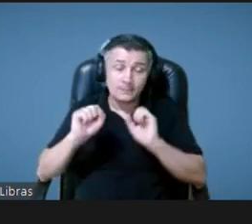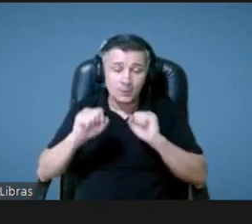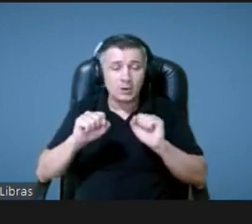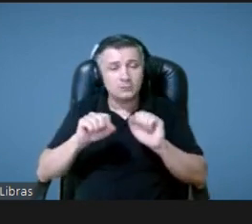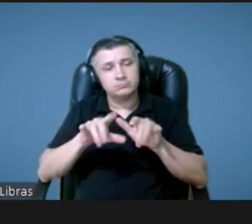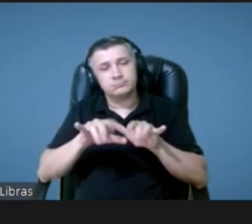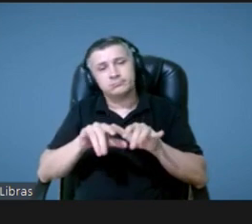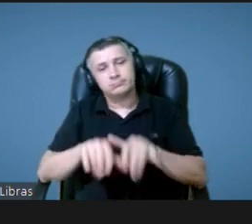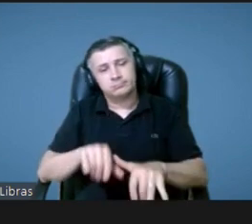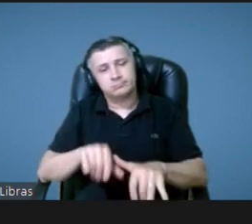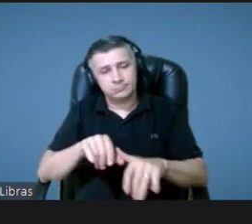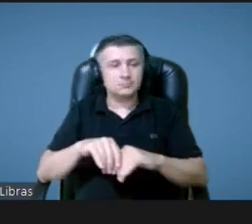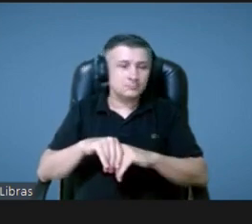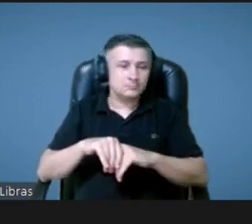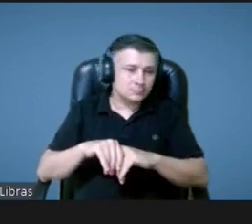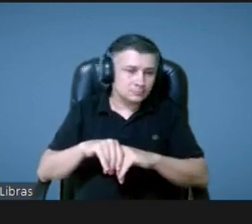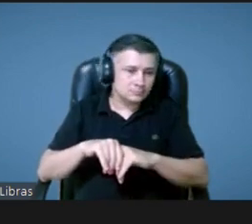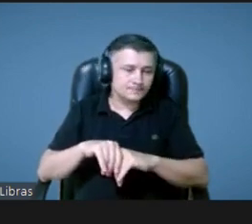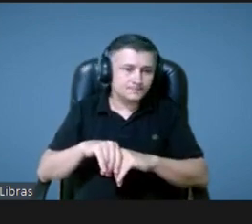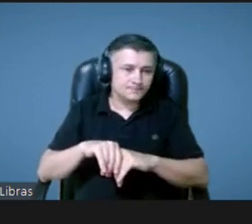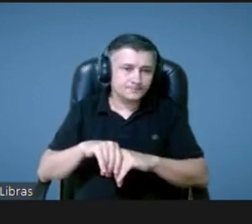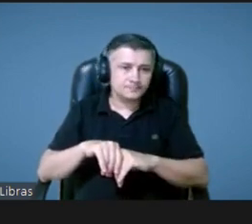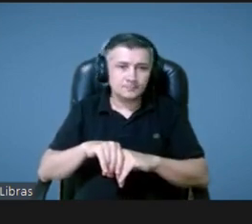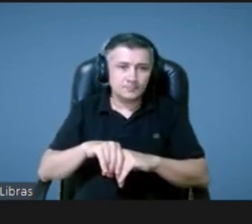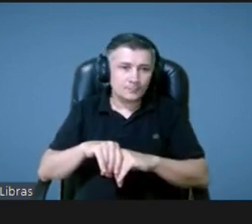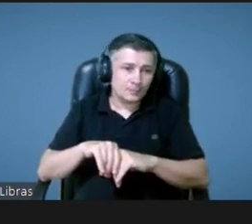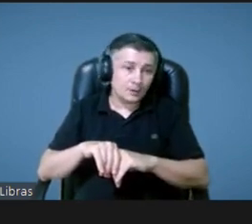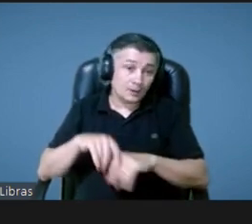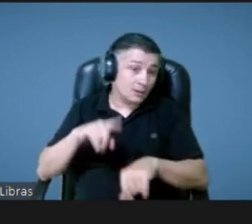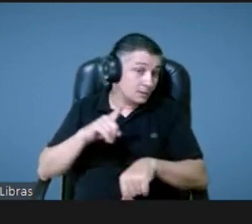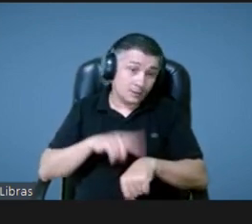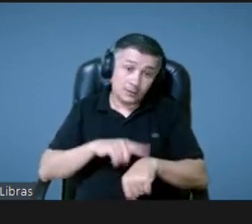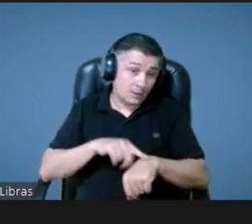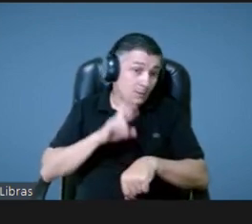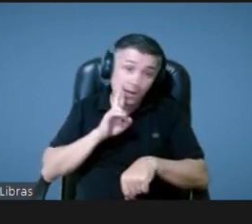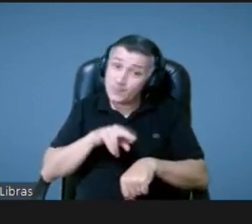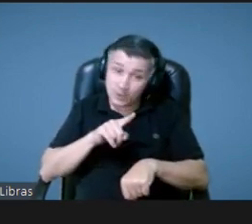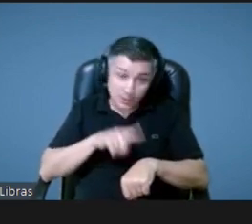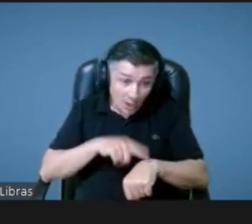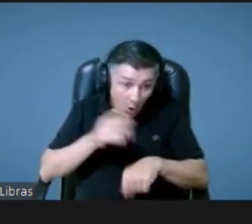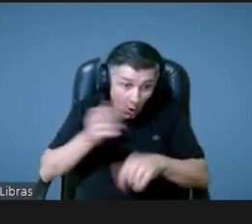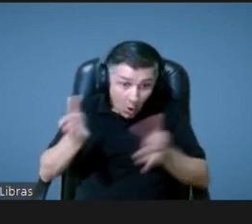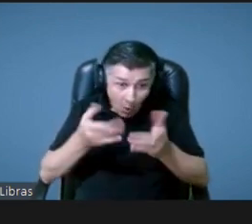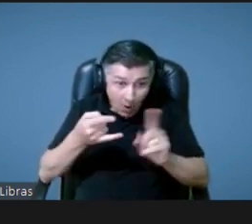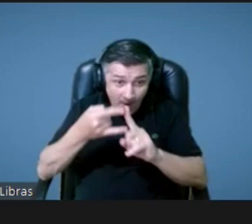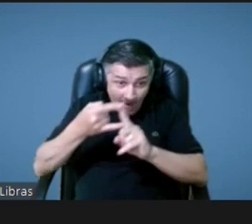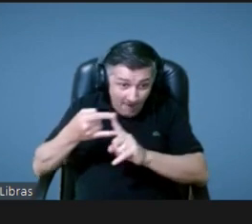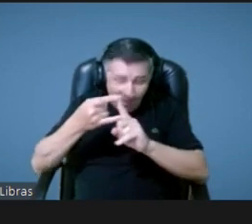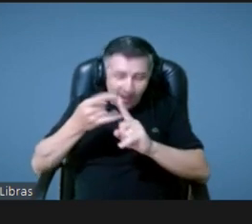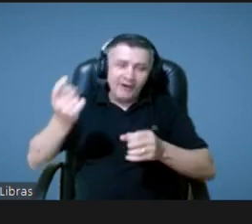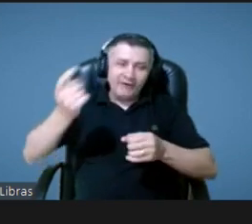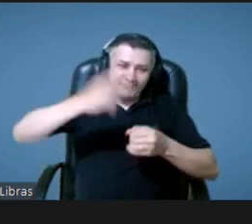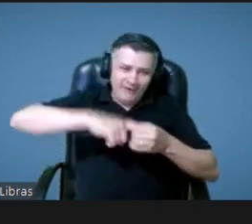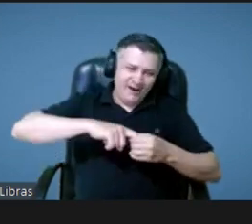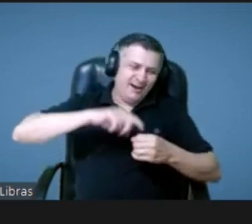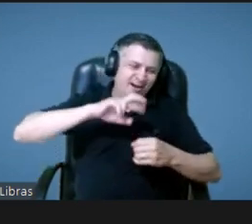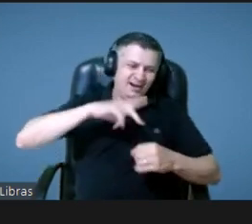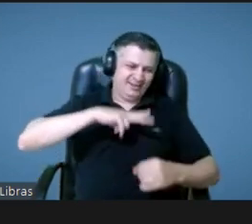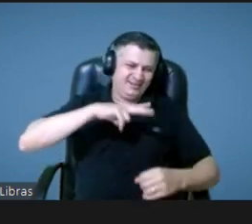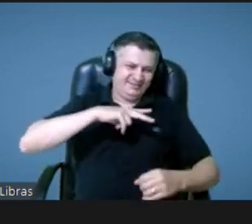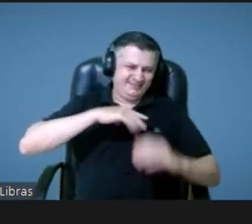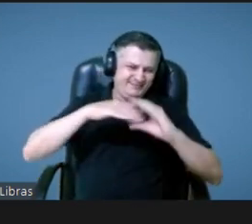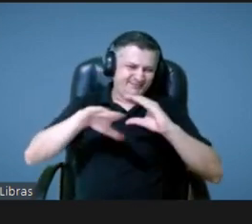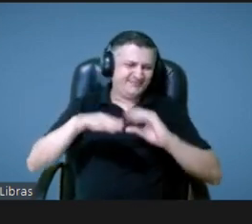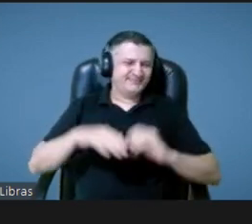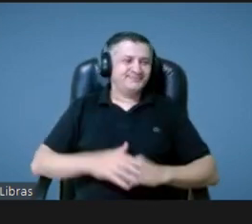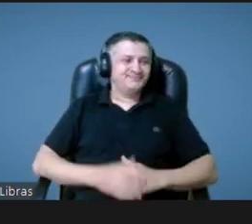prefer, you can also write your questions on the Q&A feature. If we are unable to take all the questions in